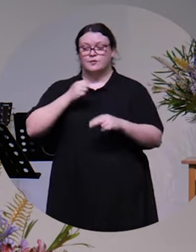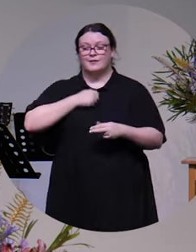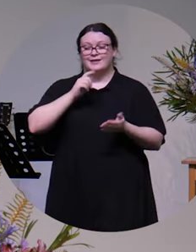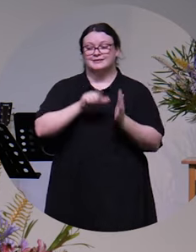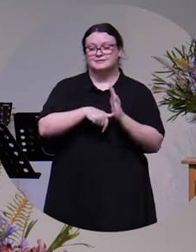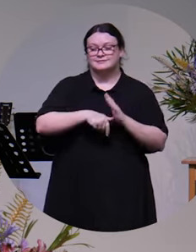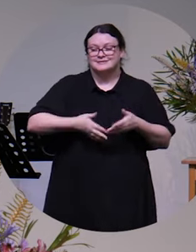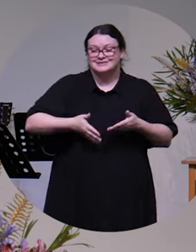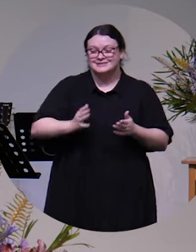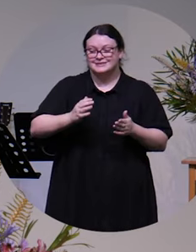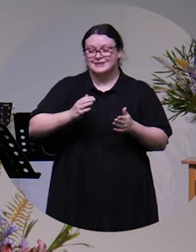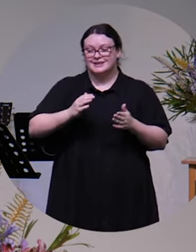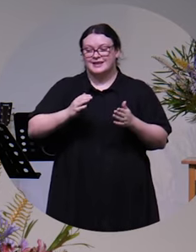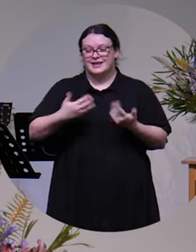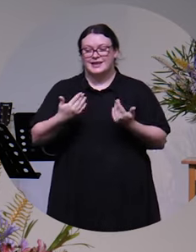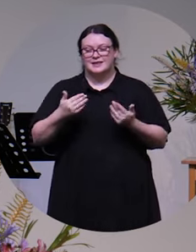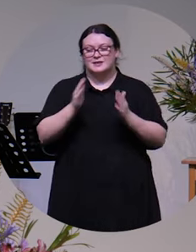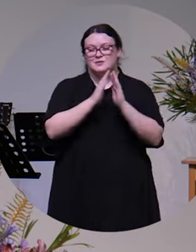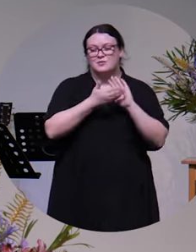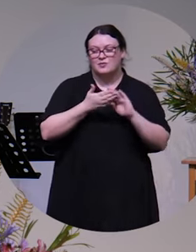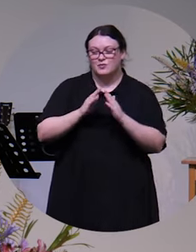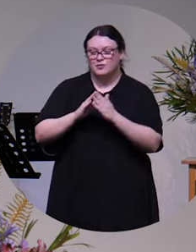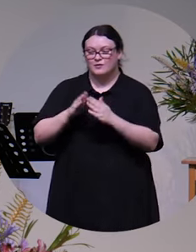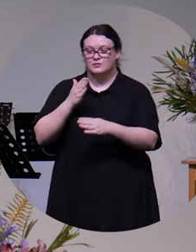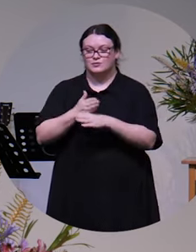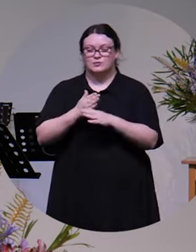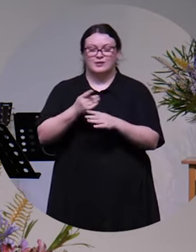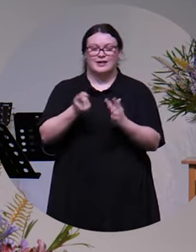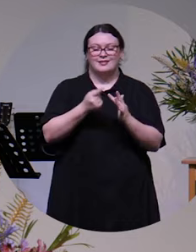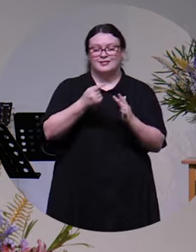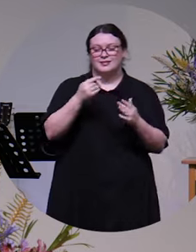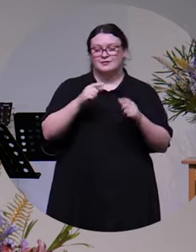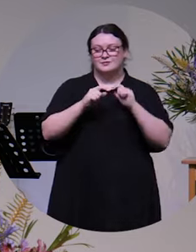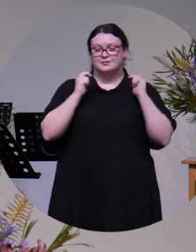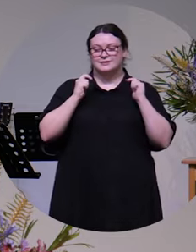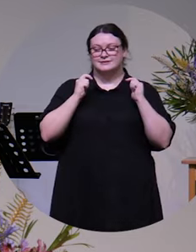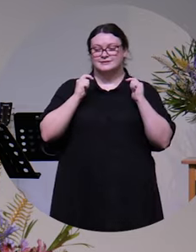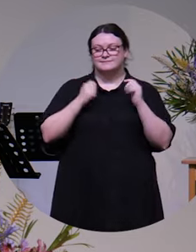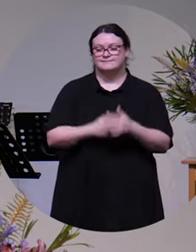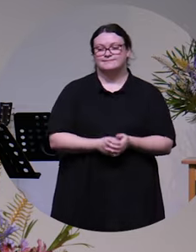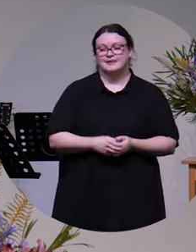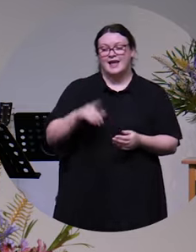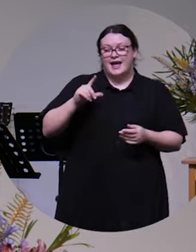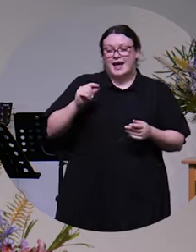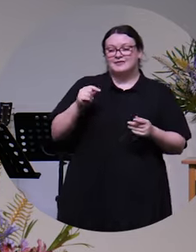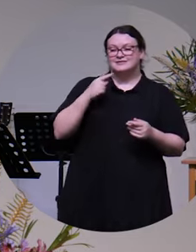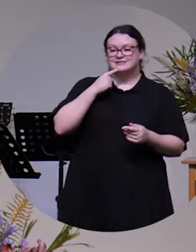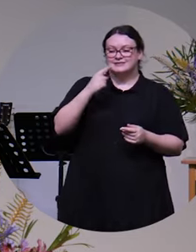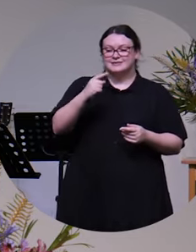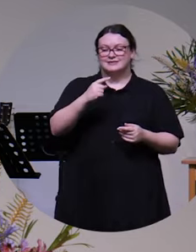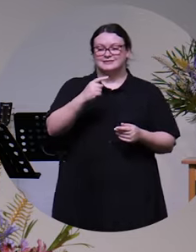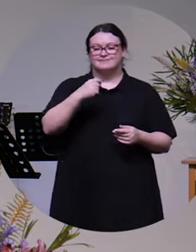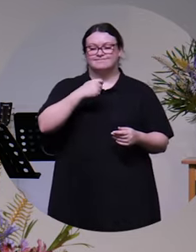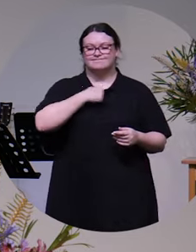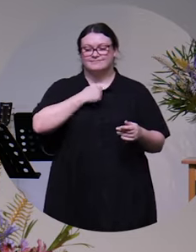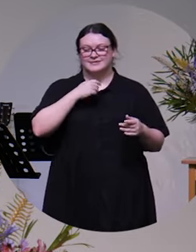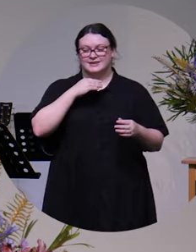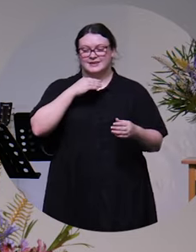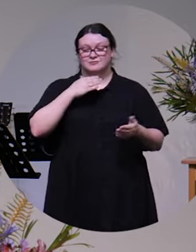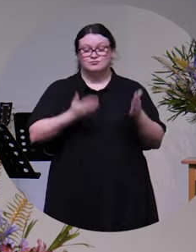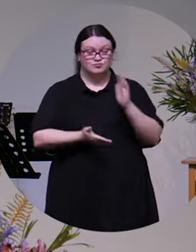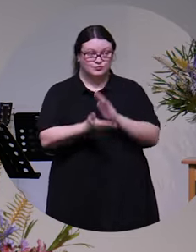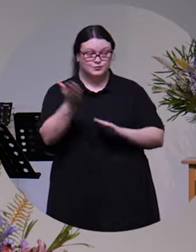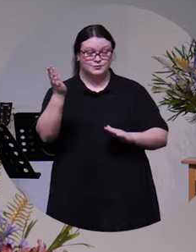chaplain offered to make me a bishop's crozier as a farewell gift. You design it, they said, and we will make it.